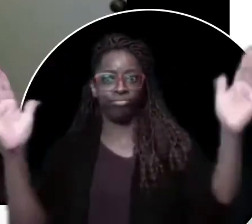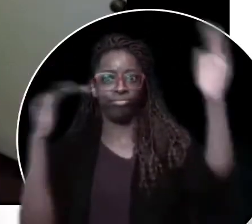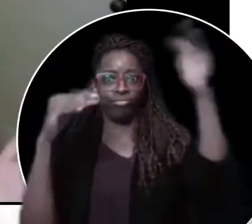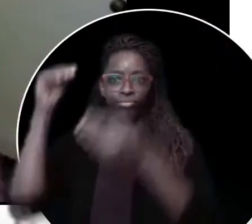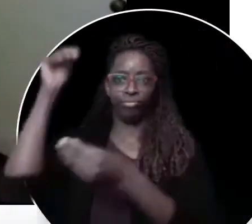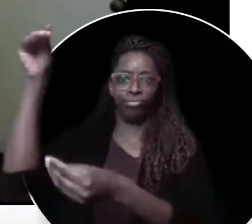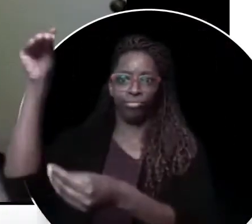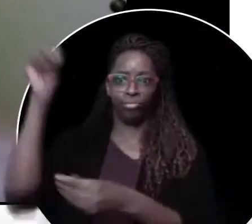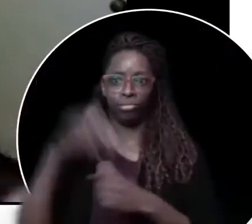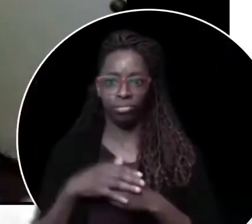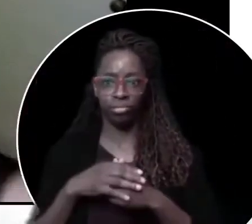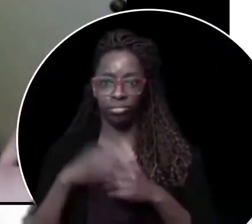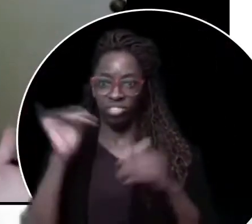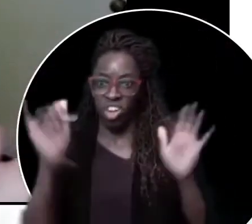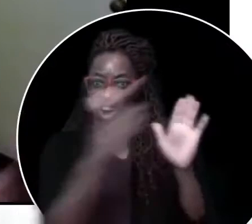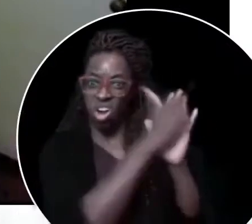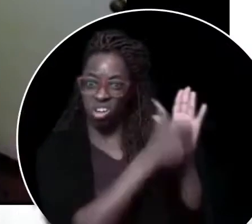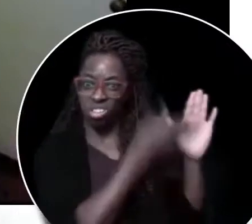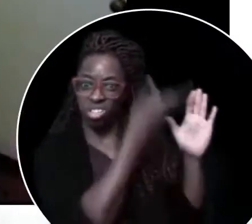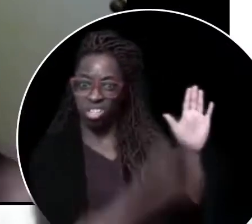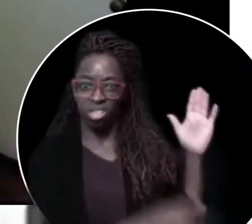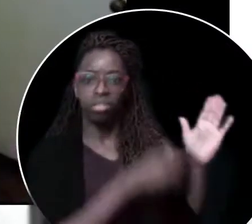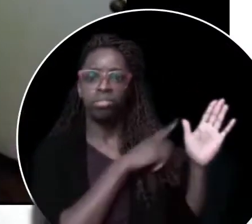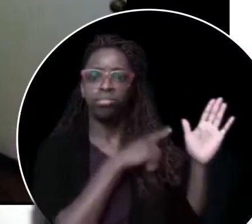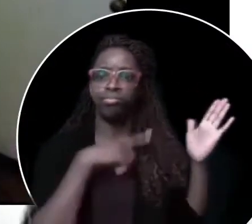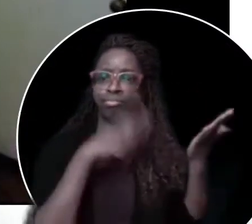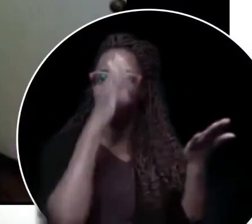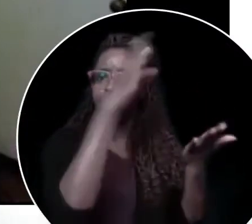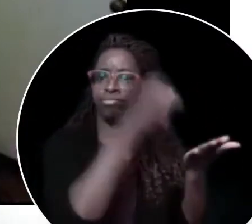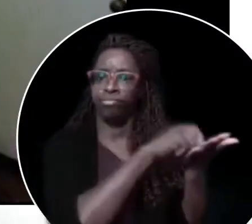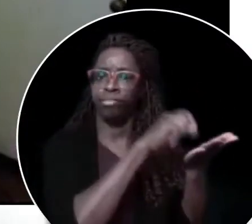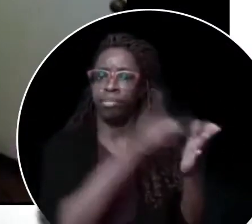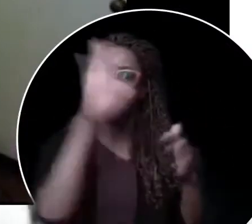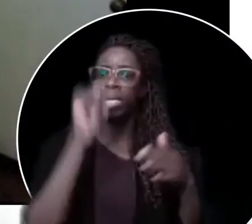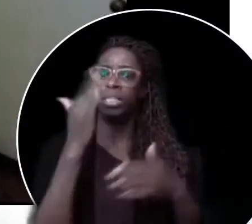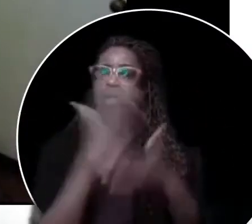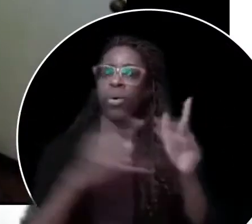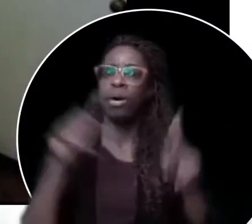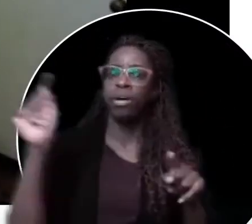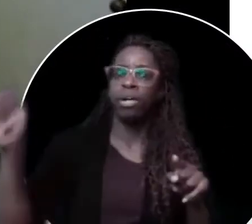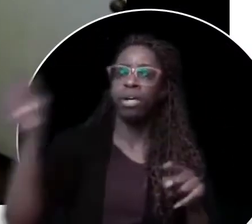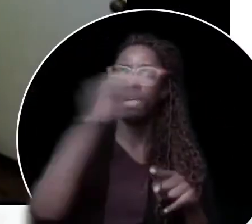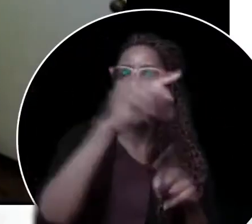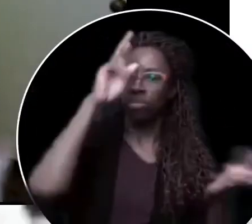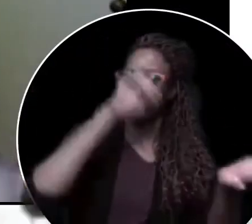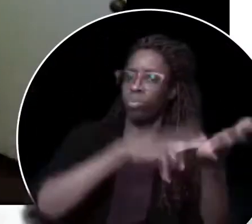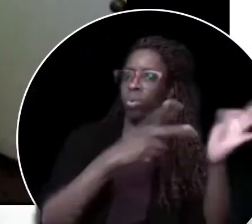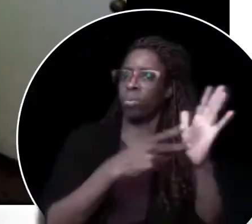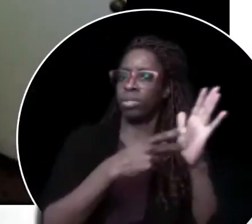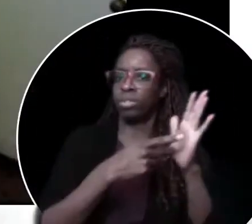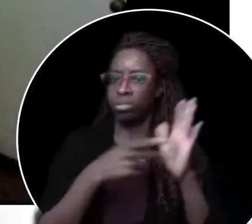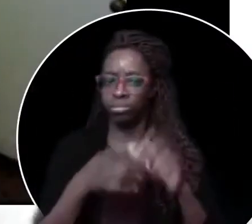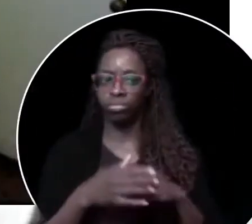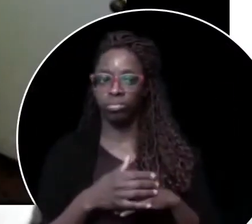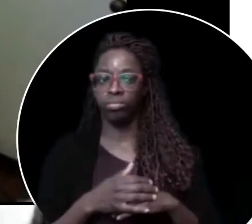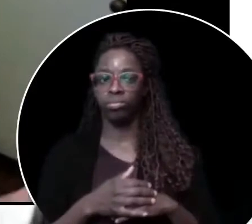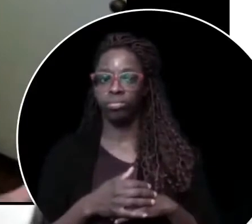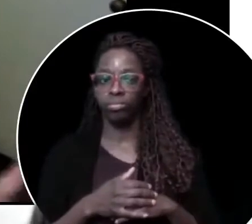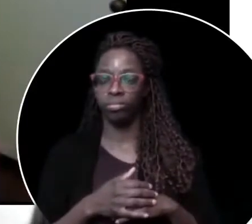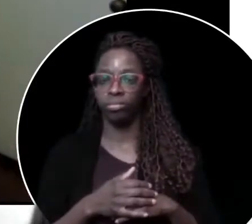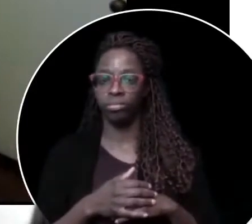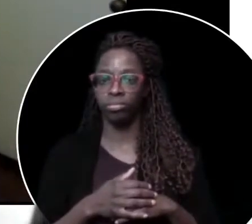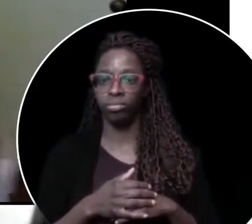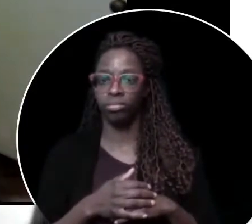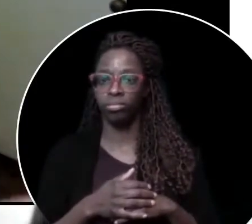some purportedly democratically elected body, right? And we know all the ways in